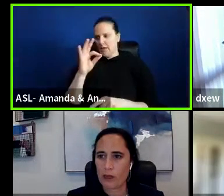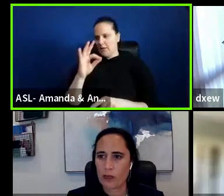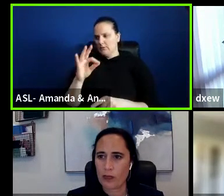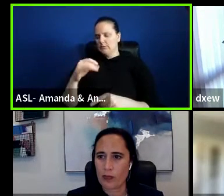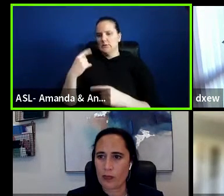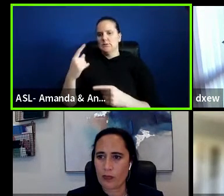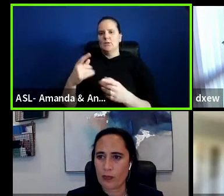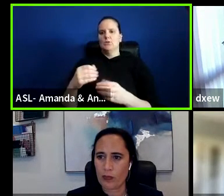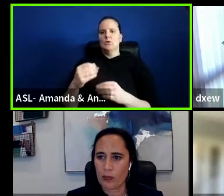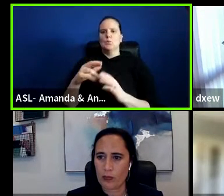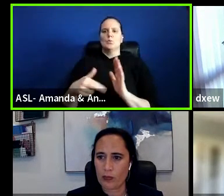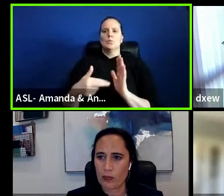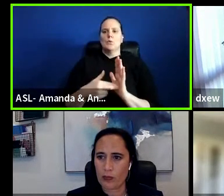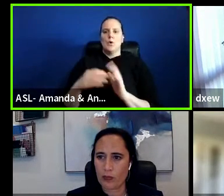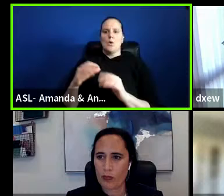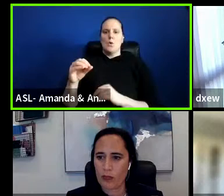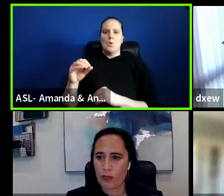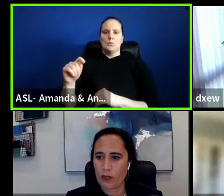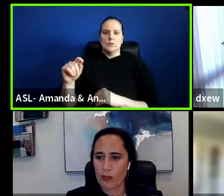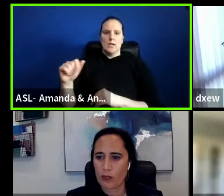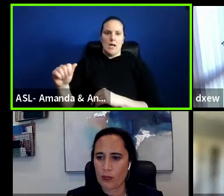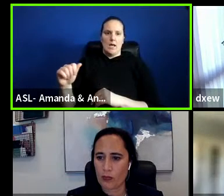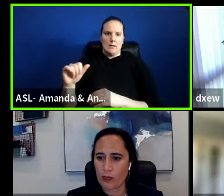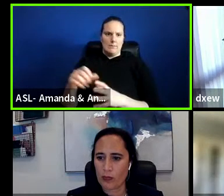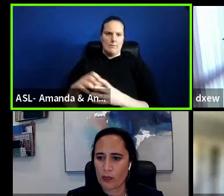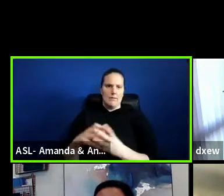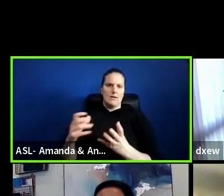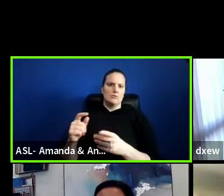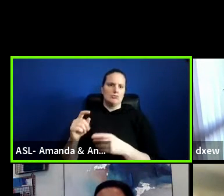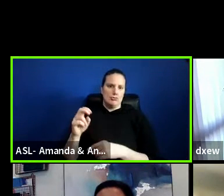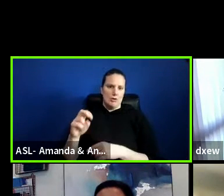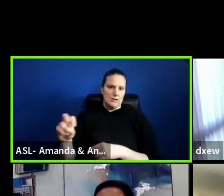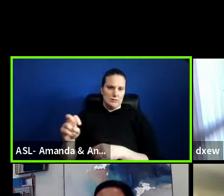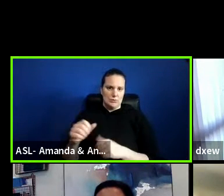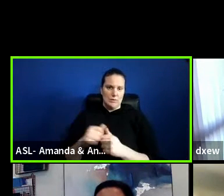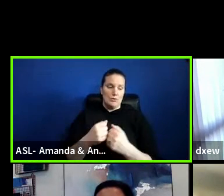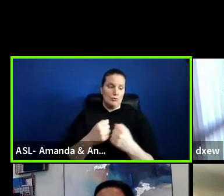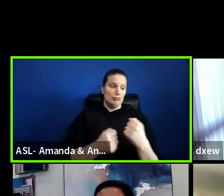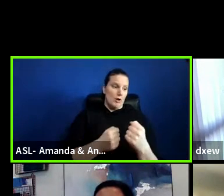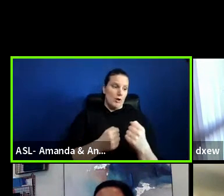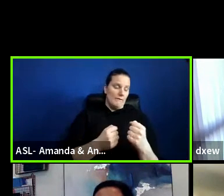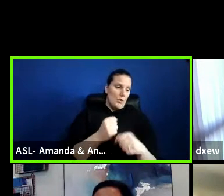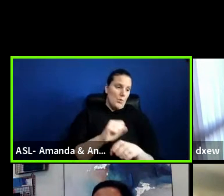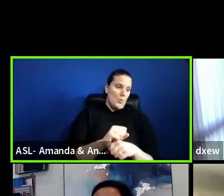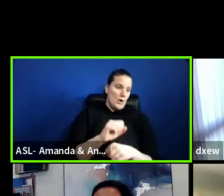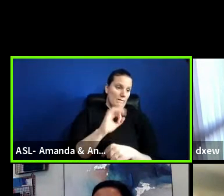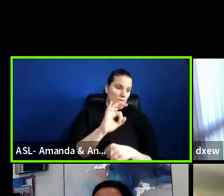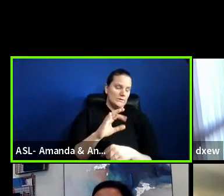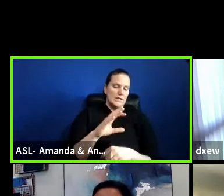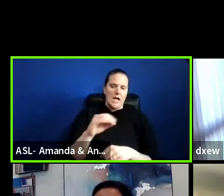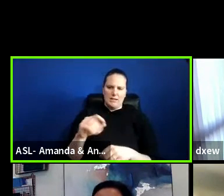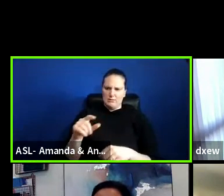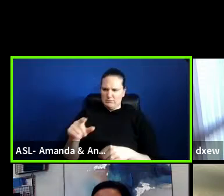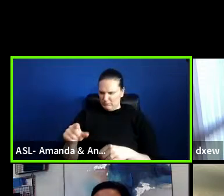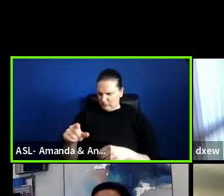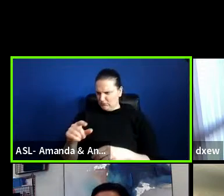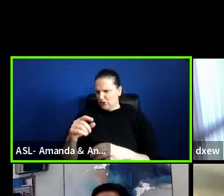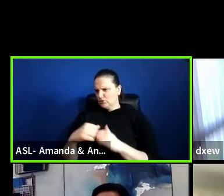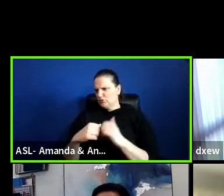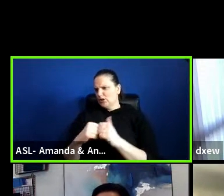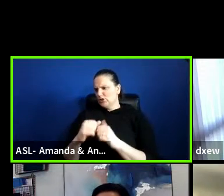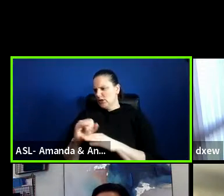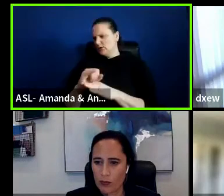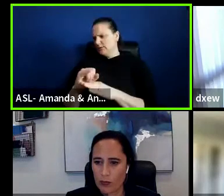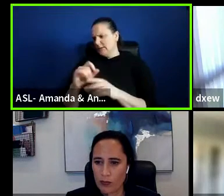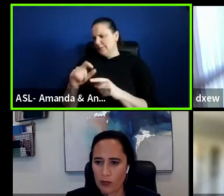this role with OTA, is there's a lot of transition between our driver workforce and the construction industry, depending on which industry is